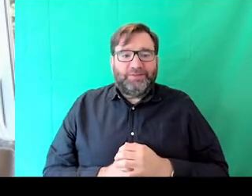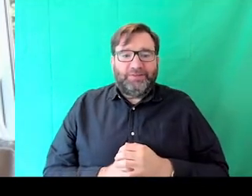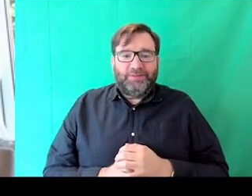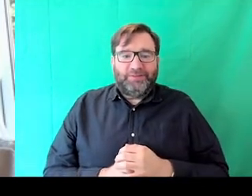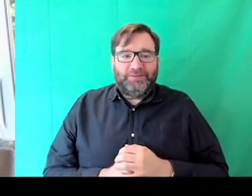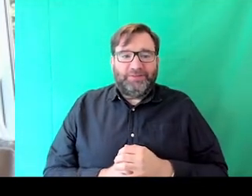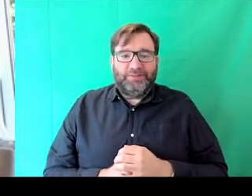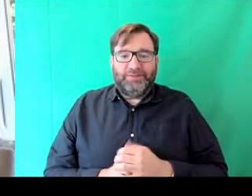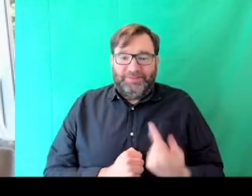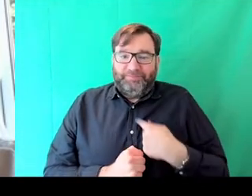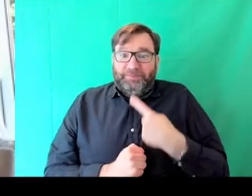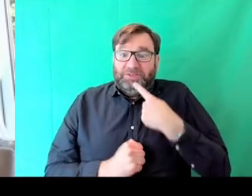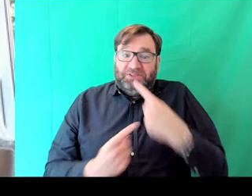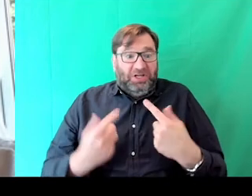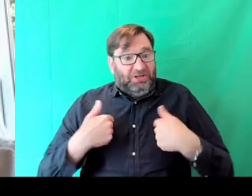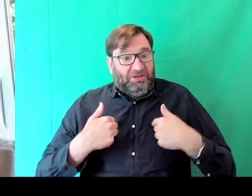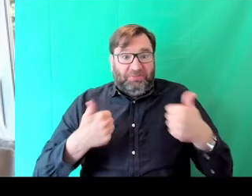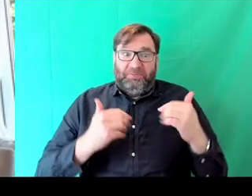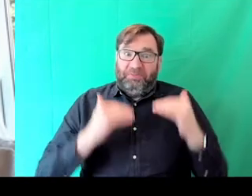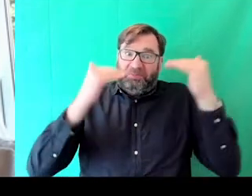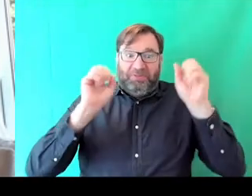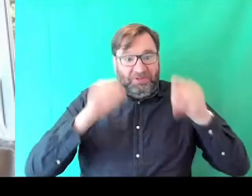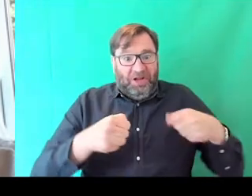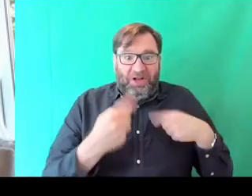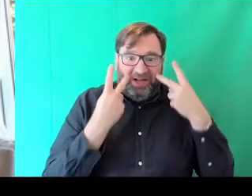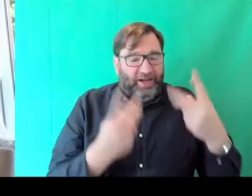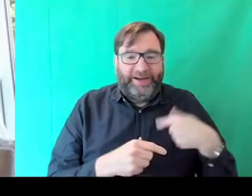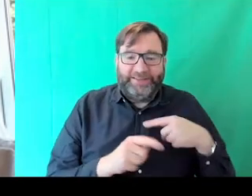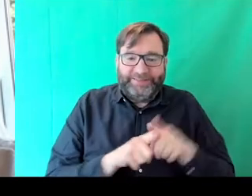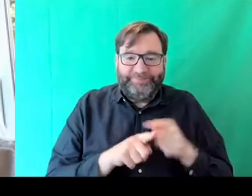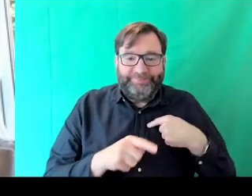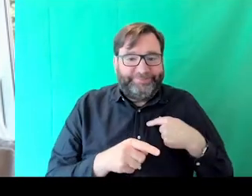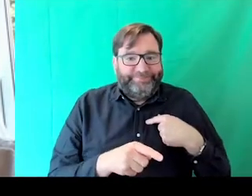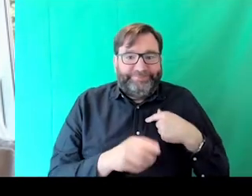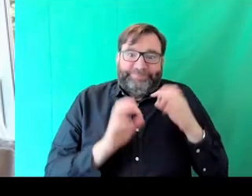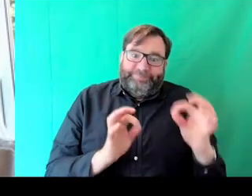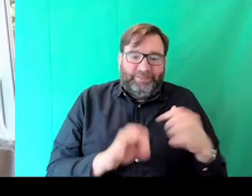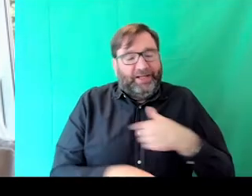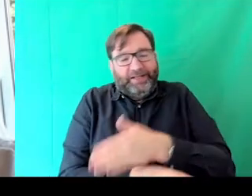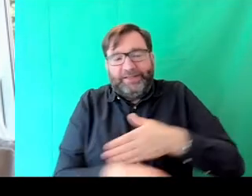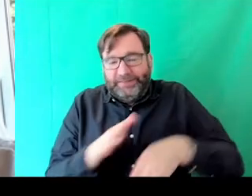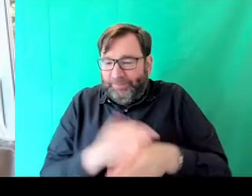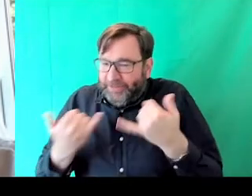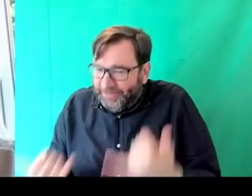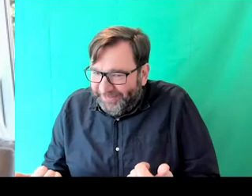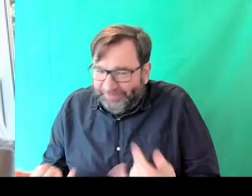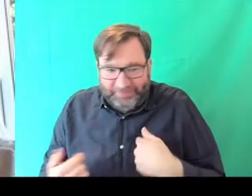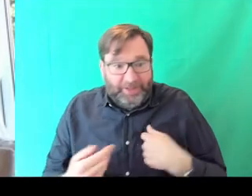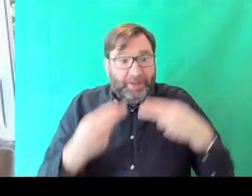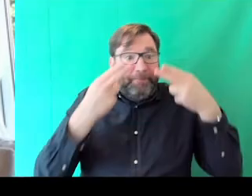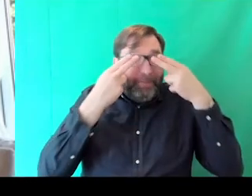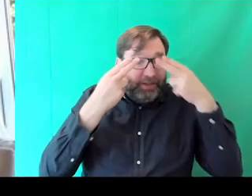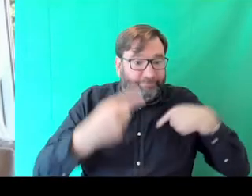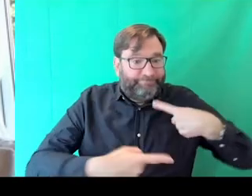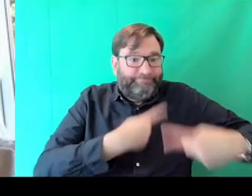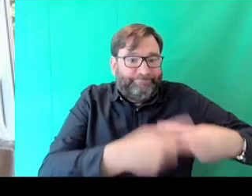the workplace. But it's something that we have to keep having this conversation, because if we don't, I think that it's going to kind of start to